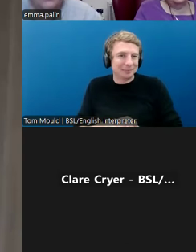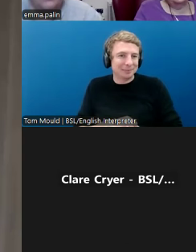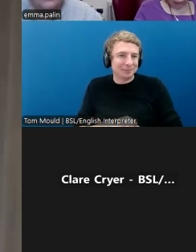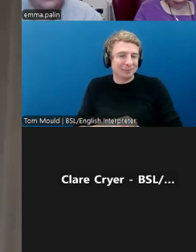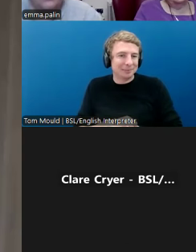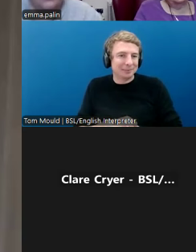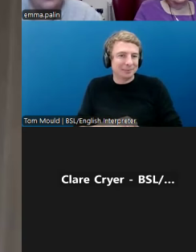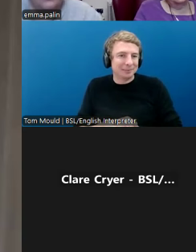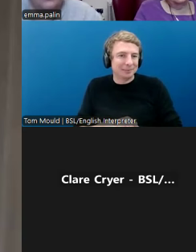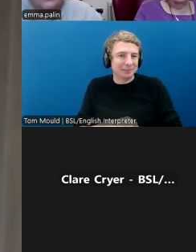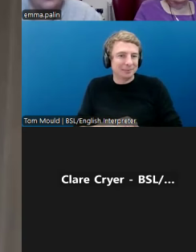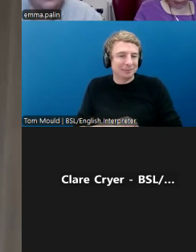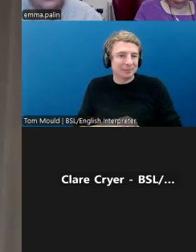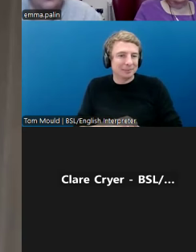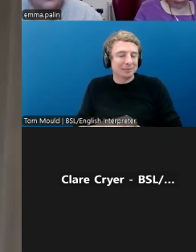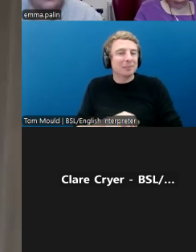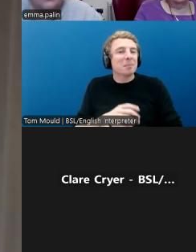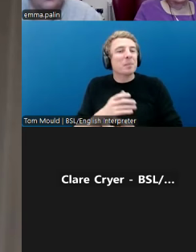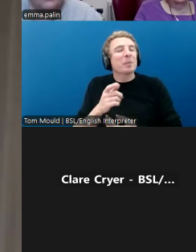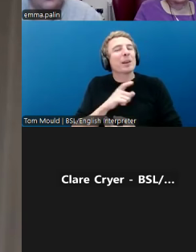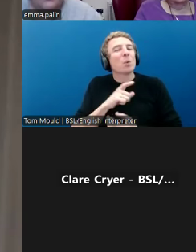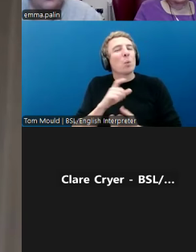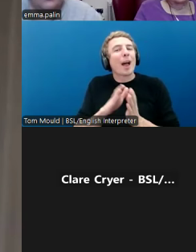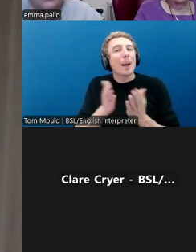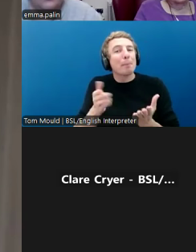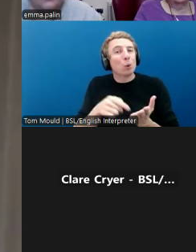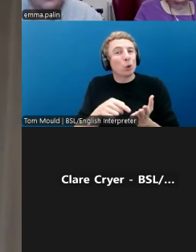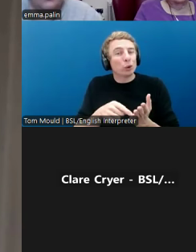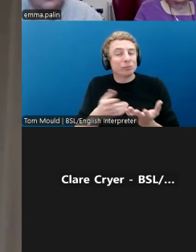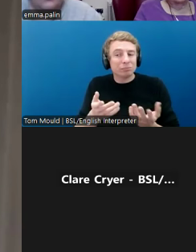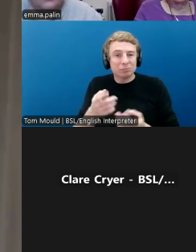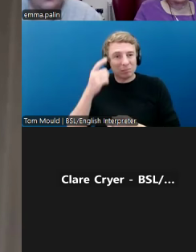Because I thought it would show people the